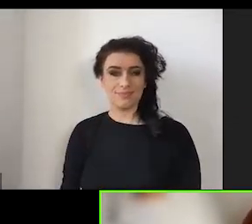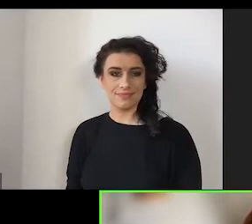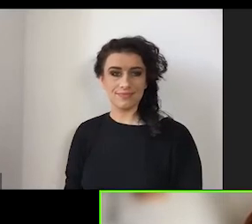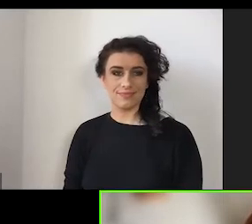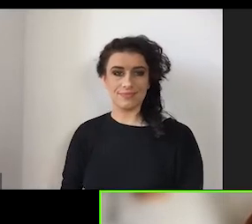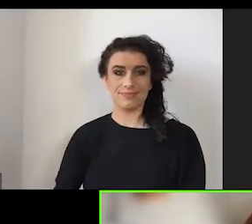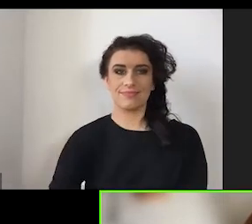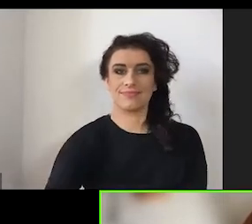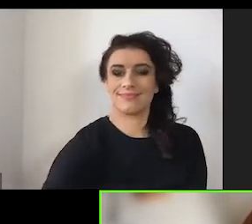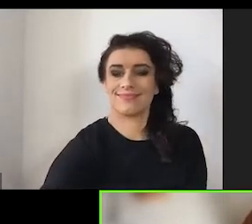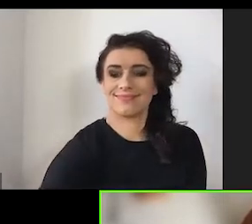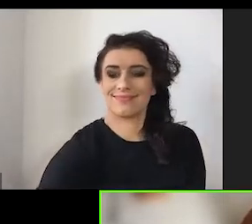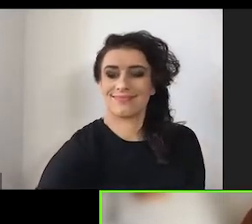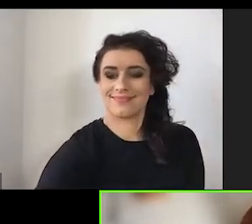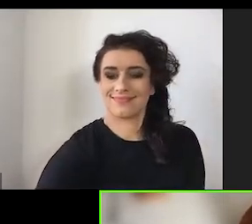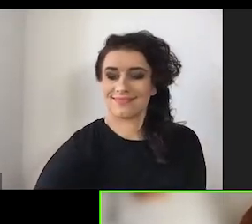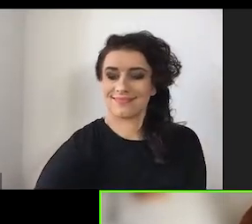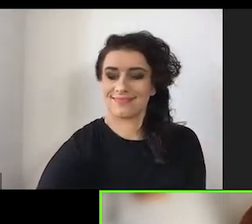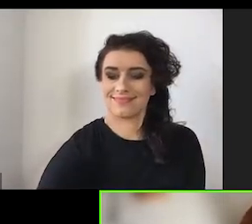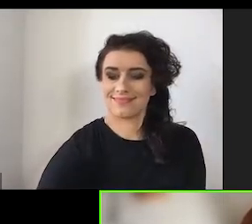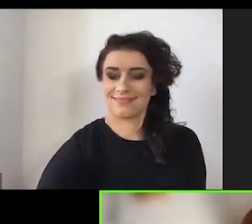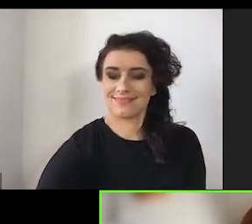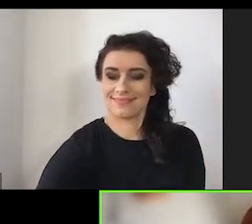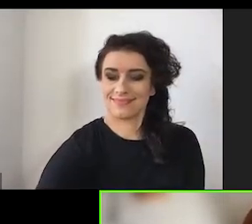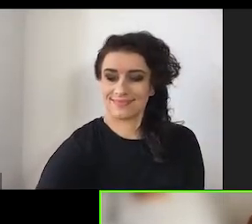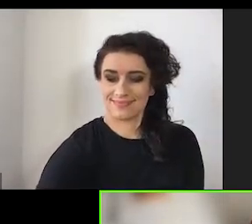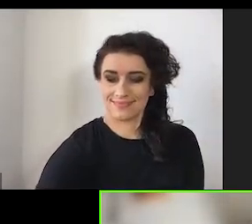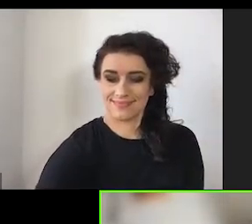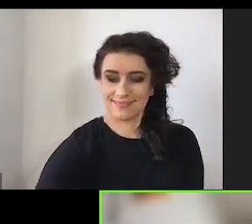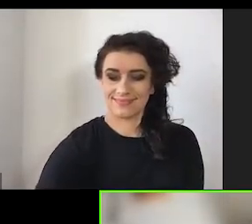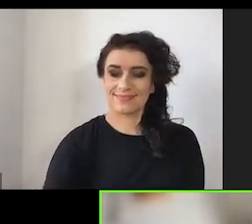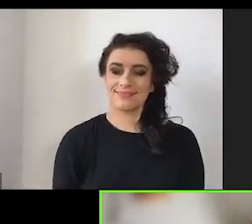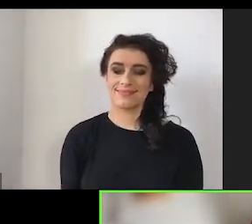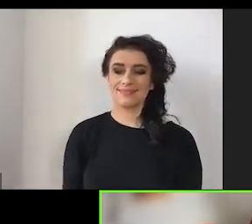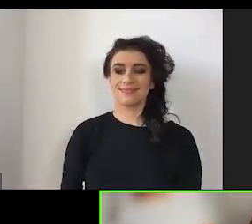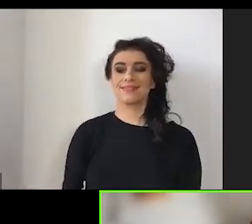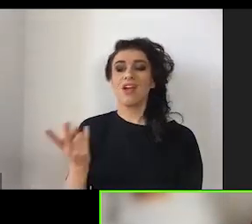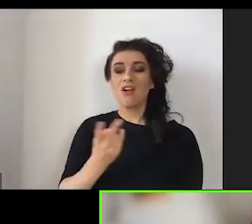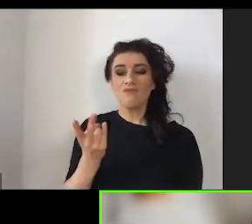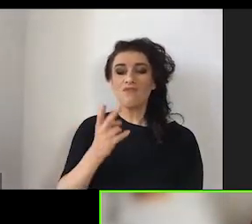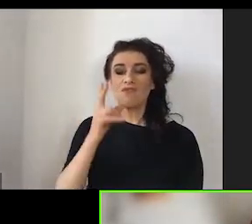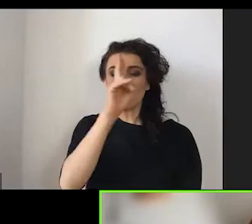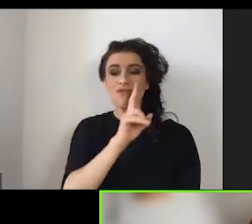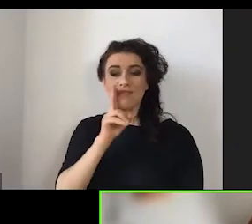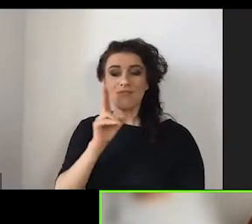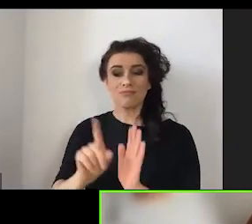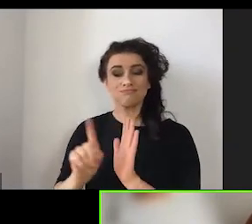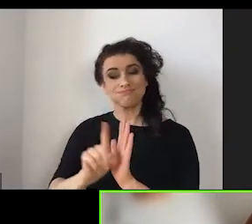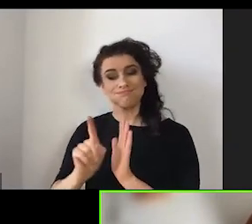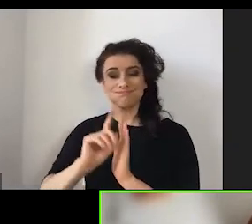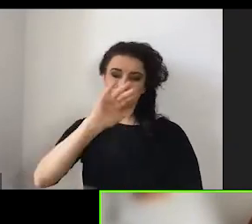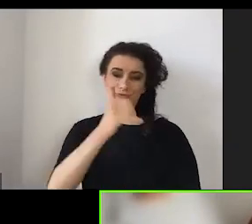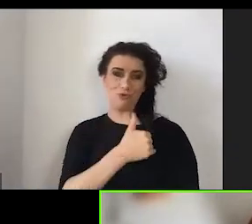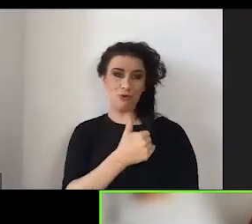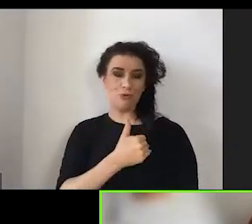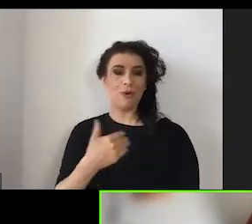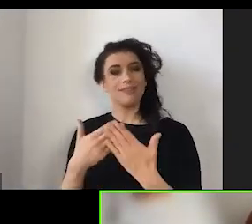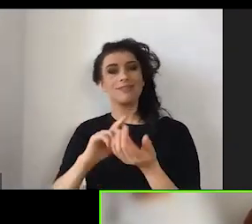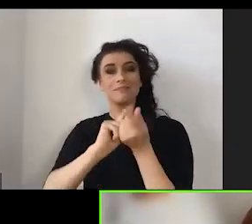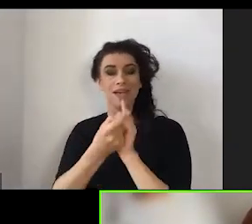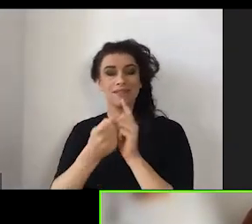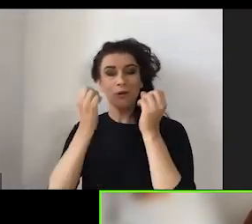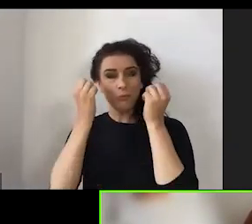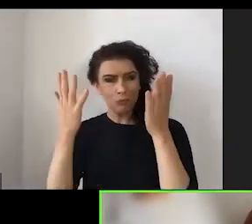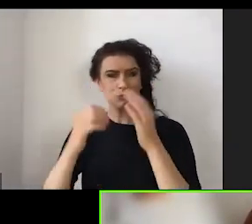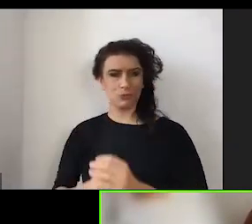both. And that's a cultural shift because something has changed. It's not only women that are taking care